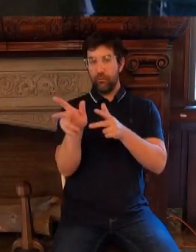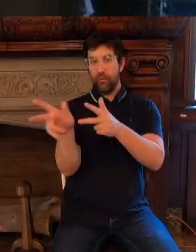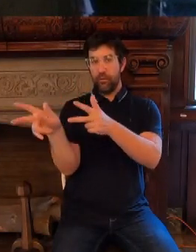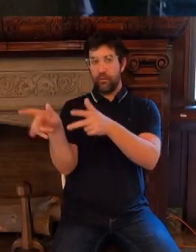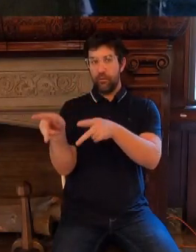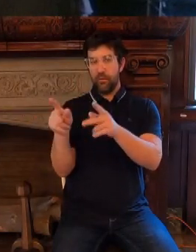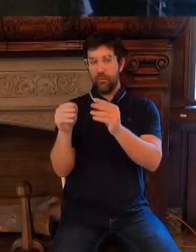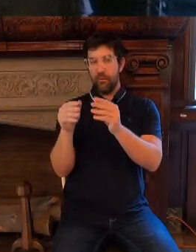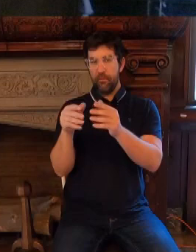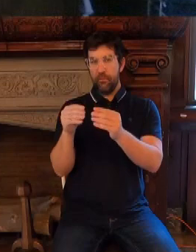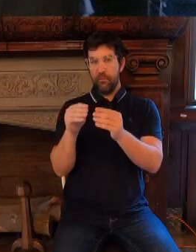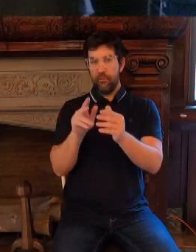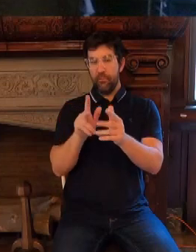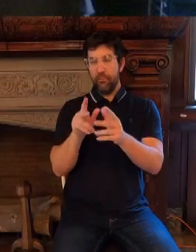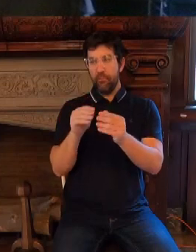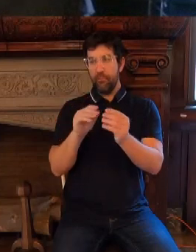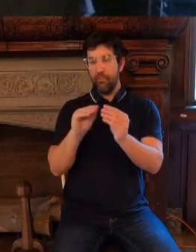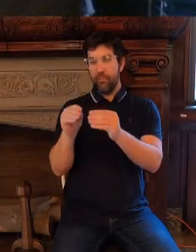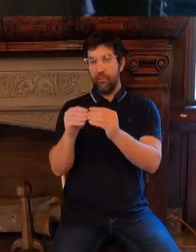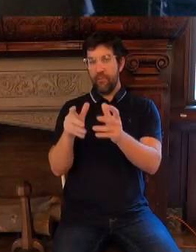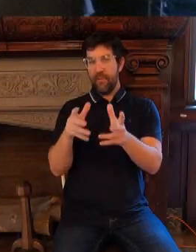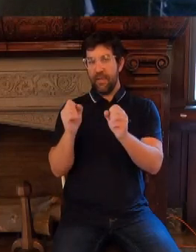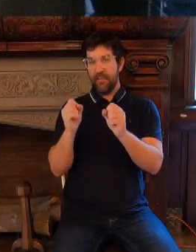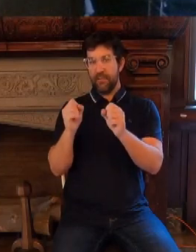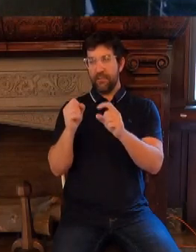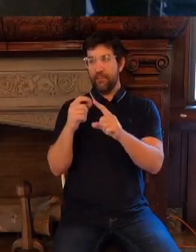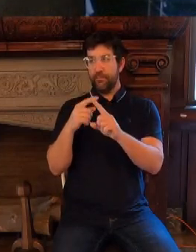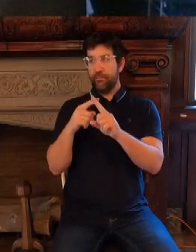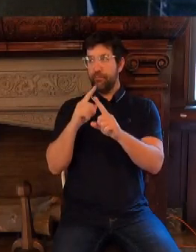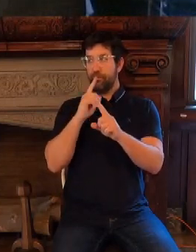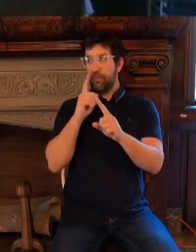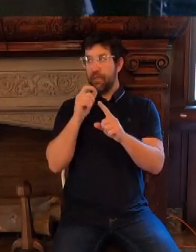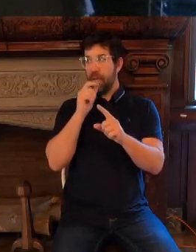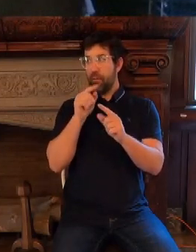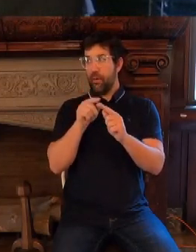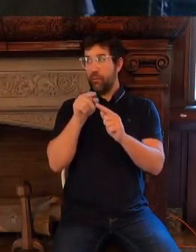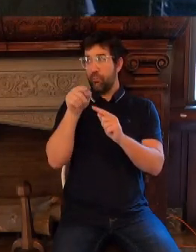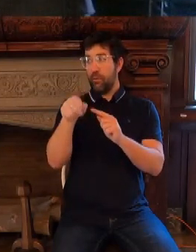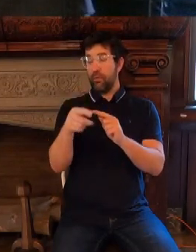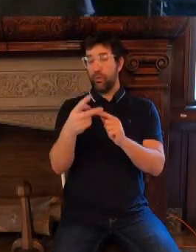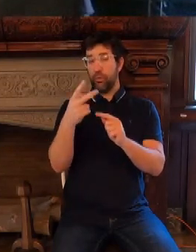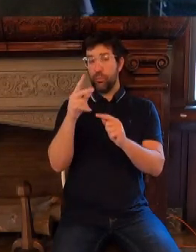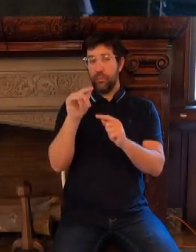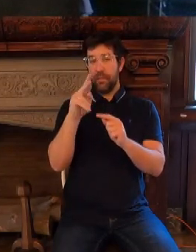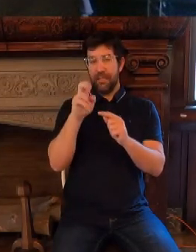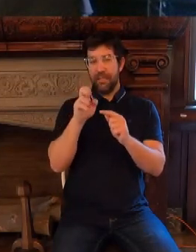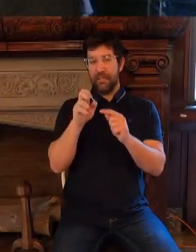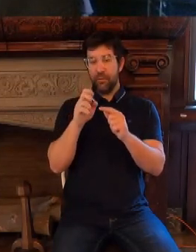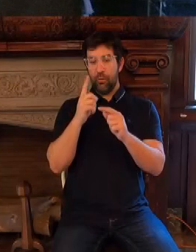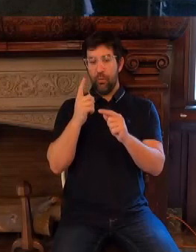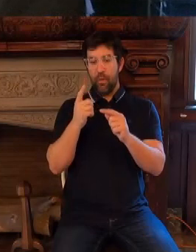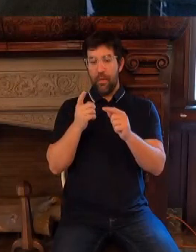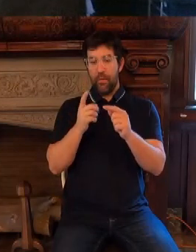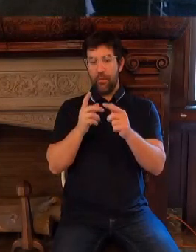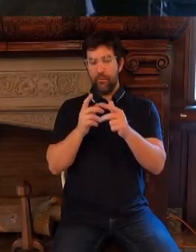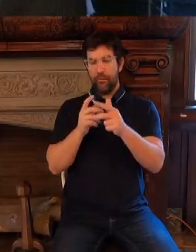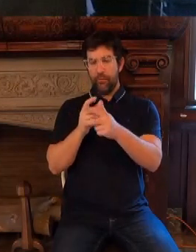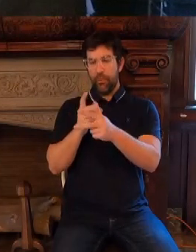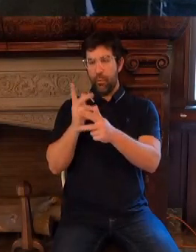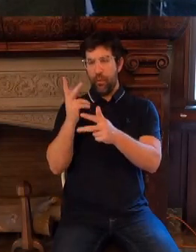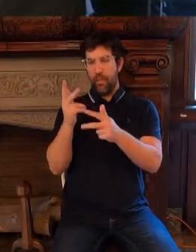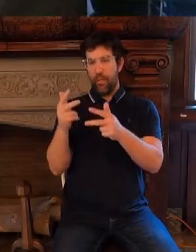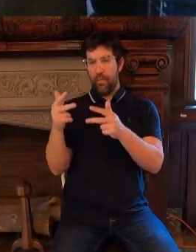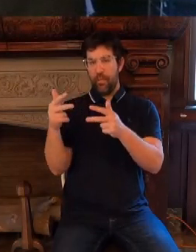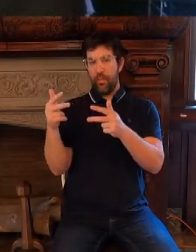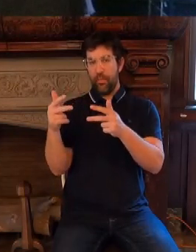also would make your pedestrian crossing distance longer, because instead of going across two lanes of traffic, one through, or maybe one through and